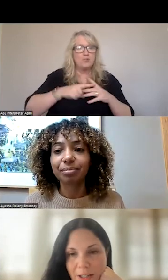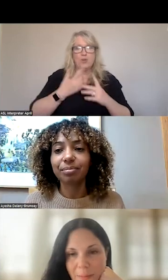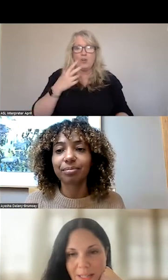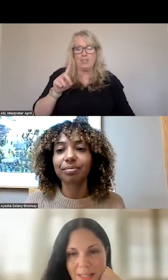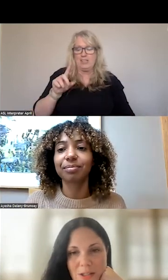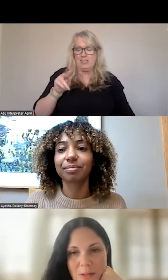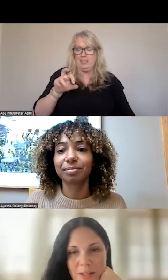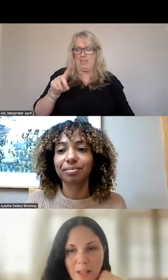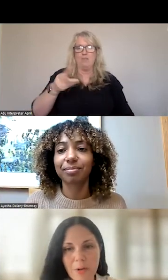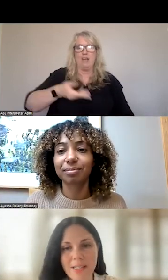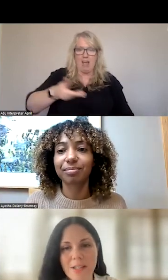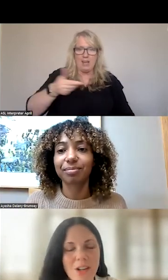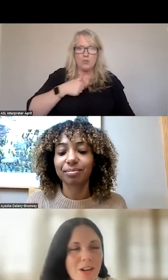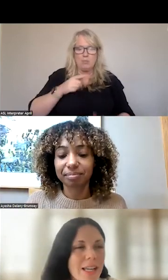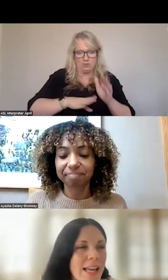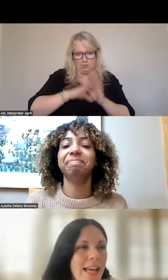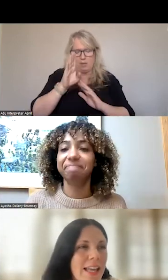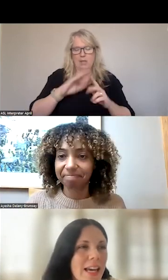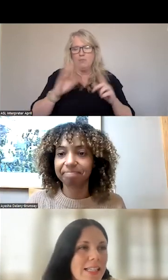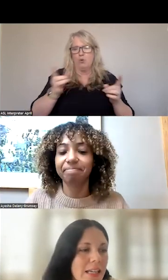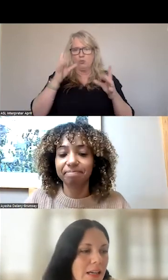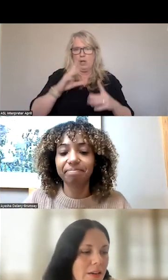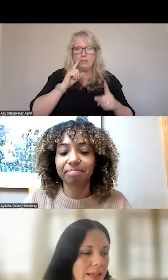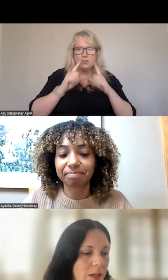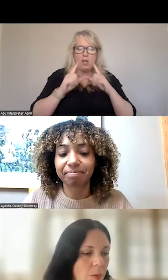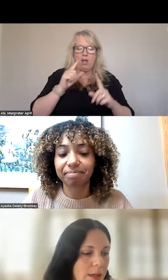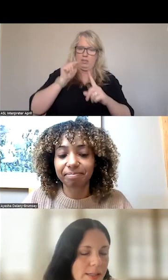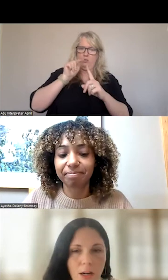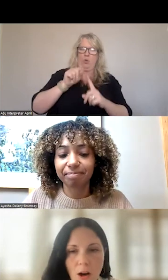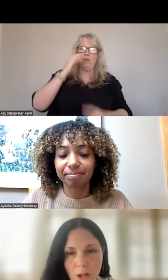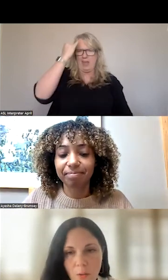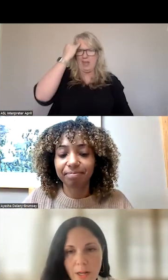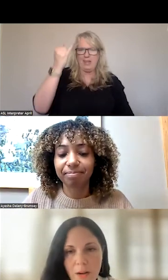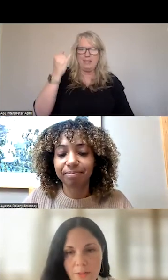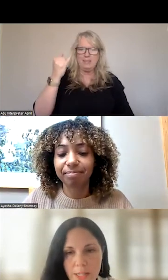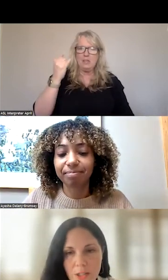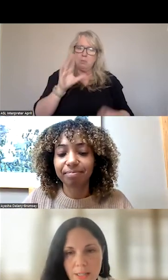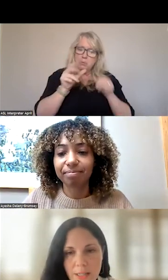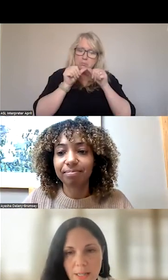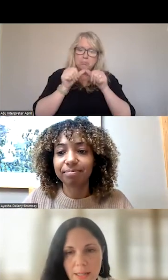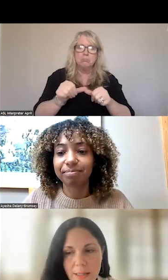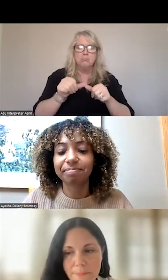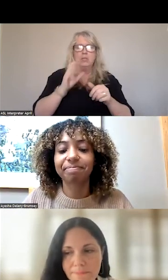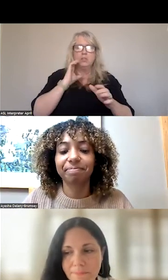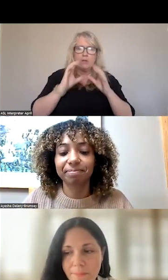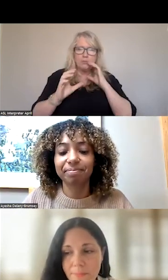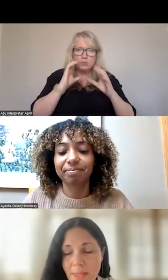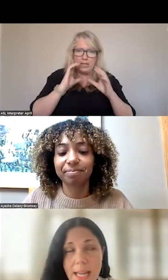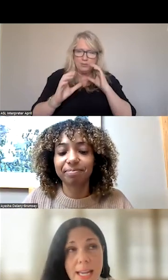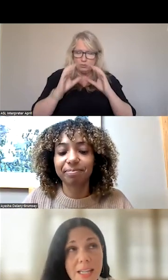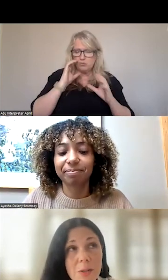David hired me to develop Crisis Talk, and the idea of it was an ongoing conversation.